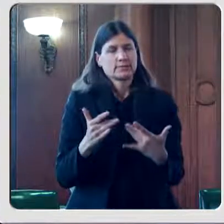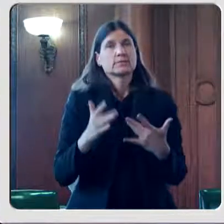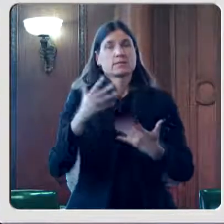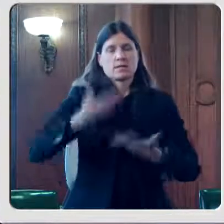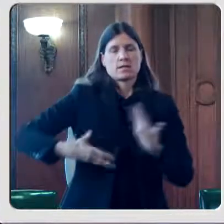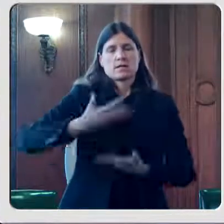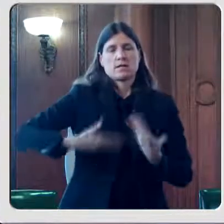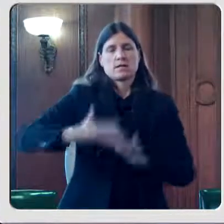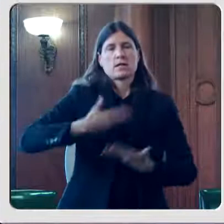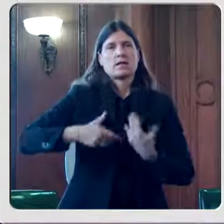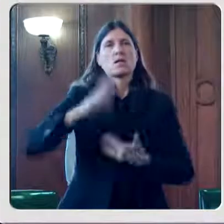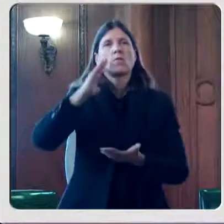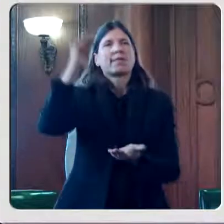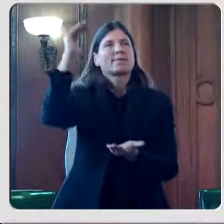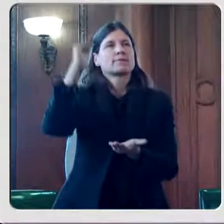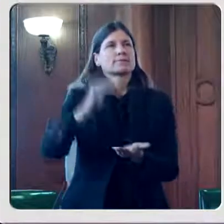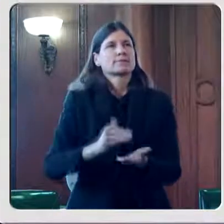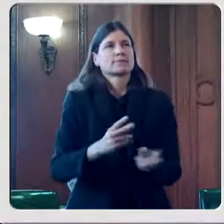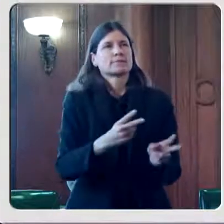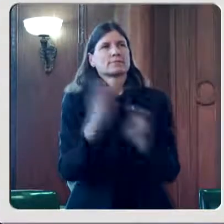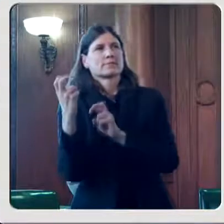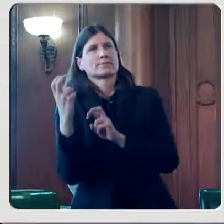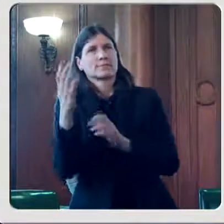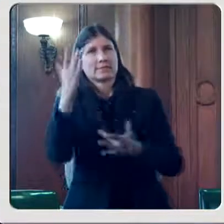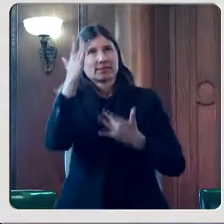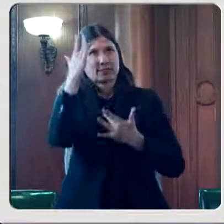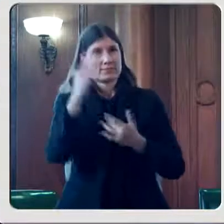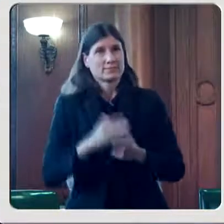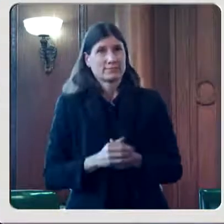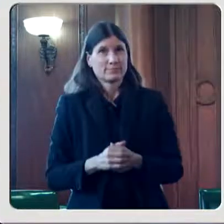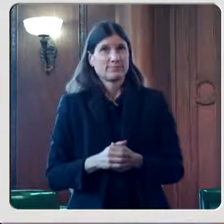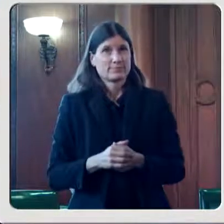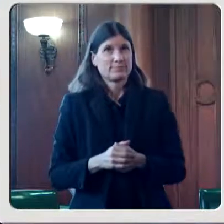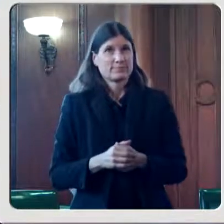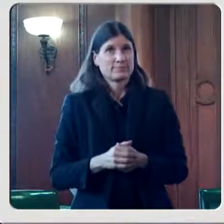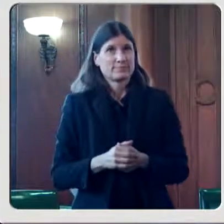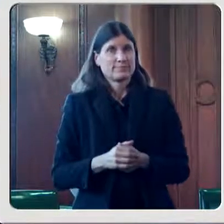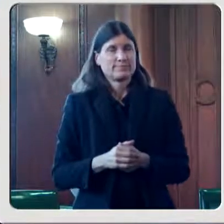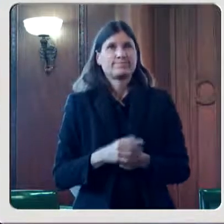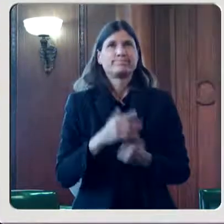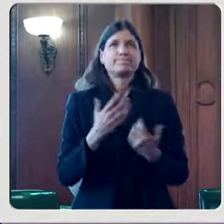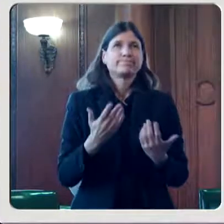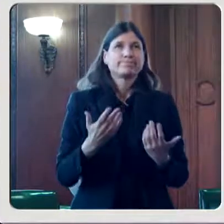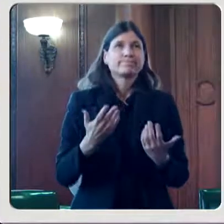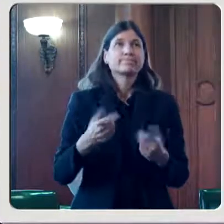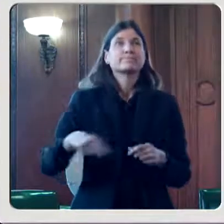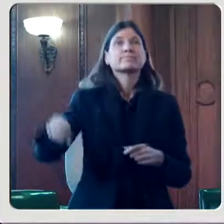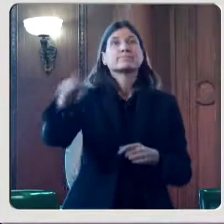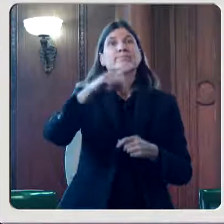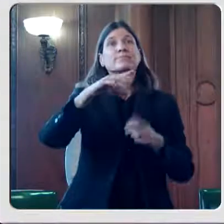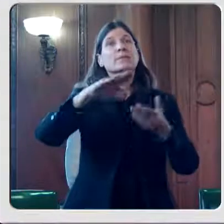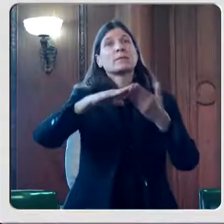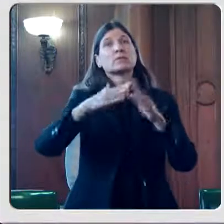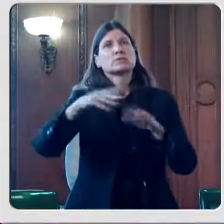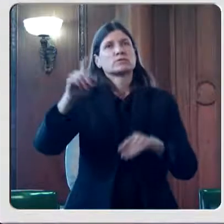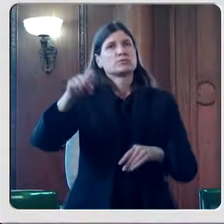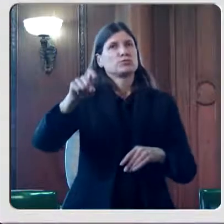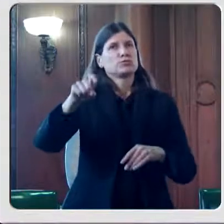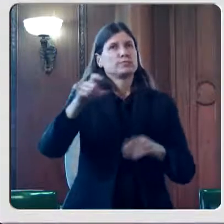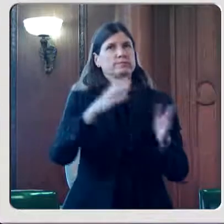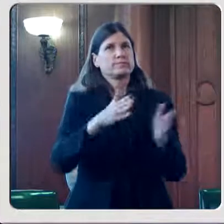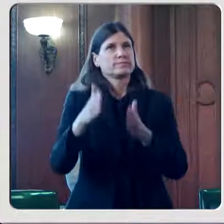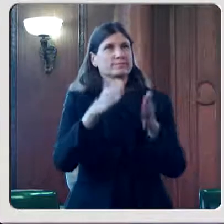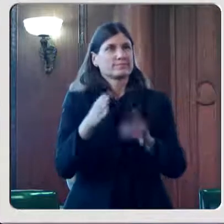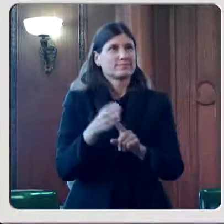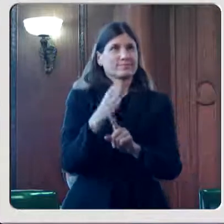sick, they're not thinking about this. And as a result, in our area, we're giving much less of this than we really ought to be. And I'd like people